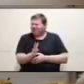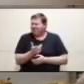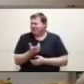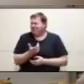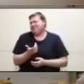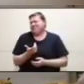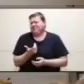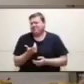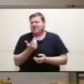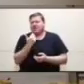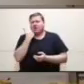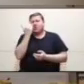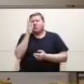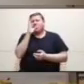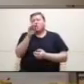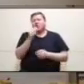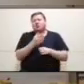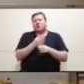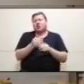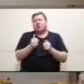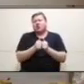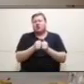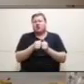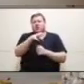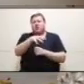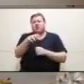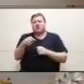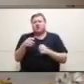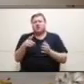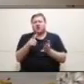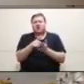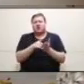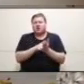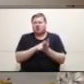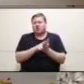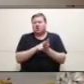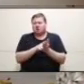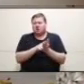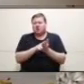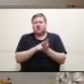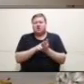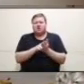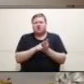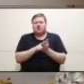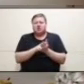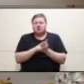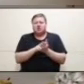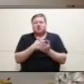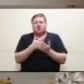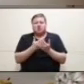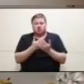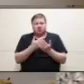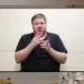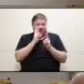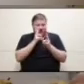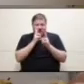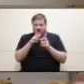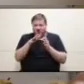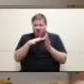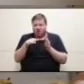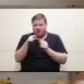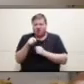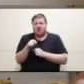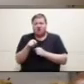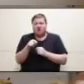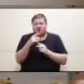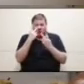ask the colleagues in the provincial legislature, would you take interest to go and visit this Khanalachte and have a